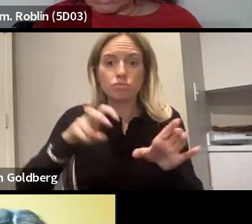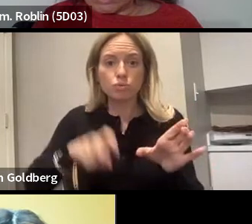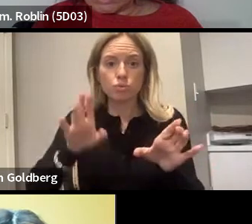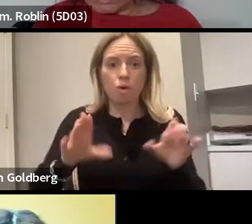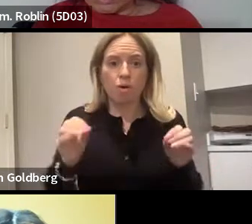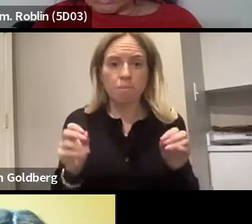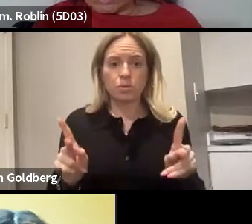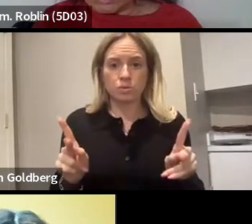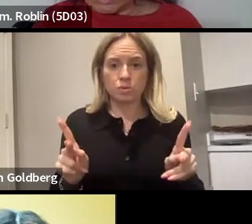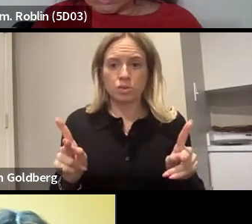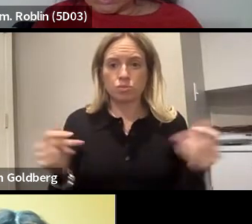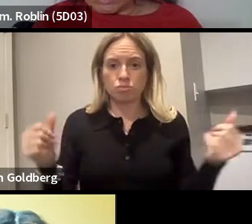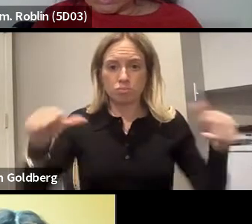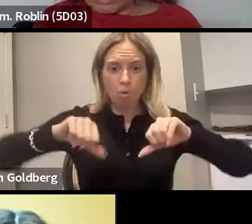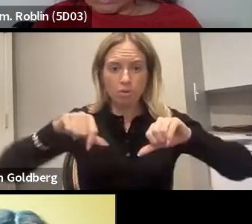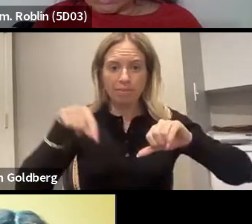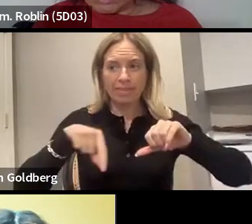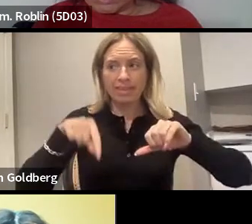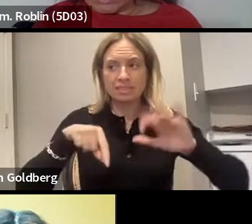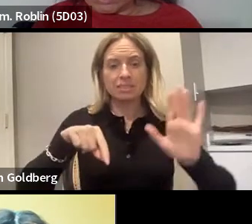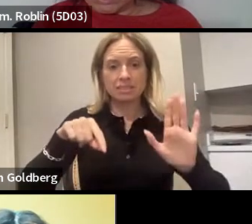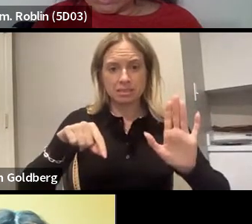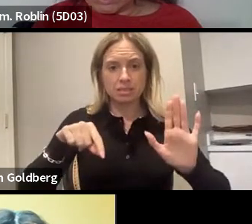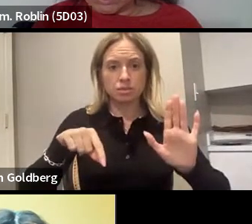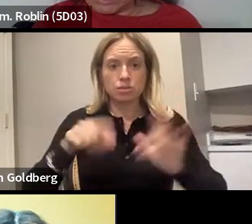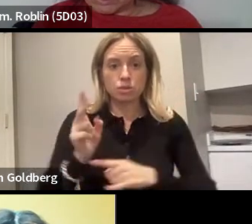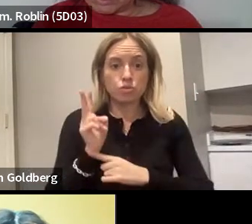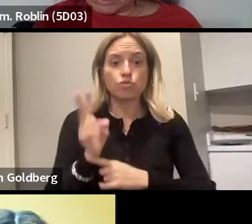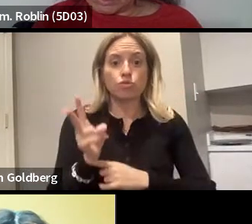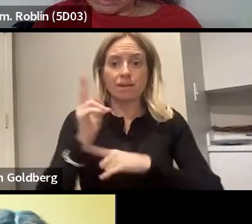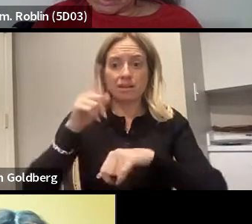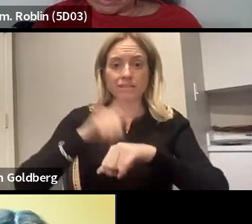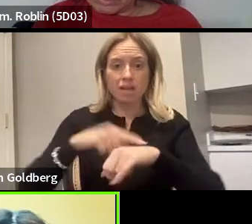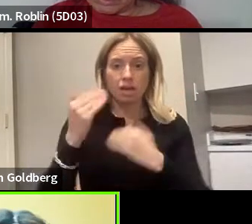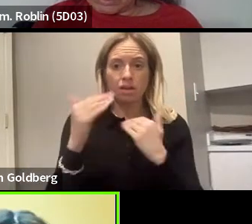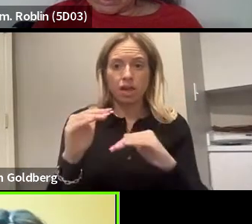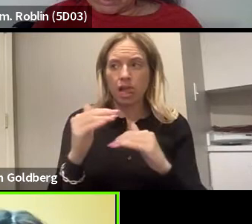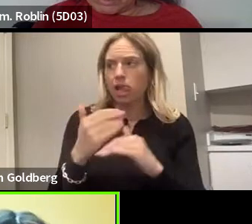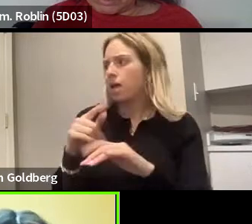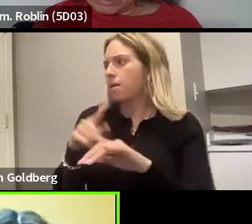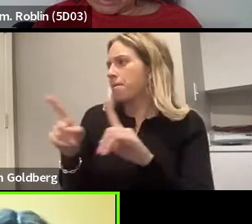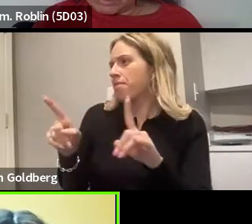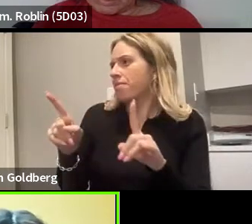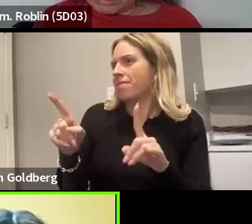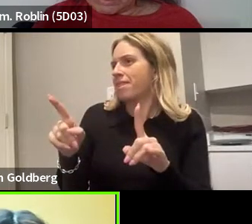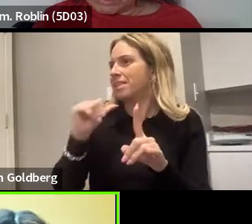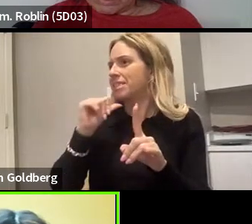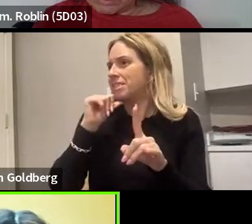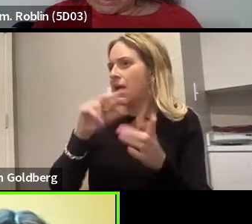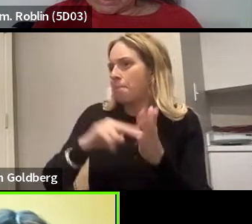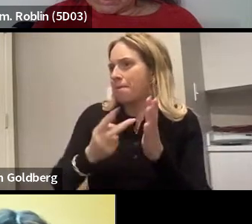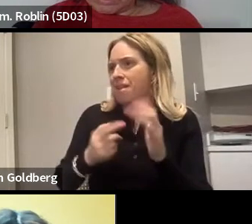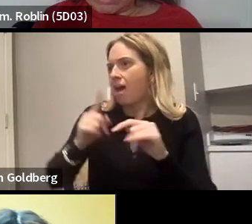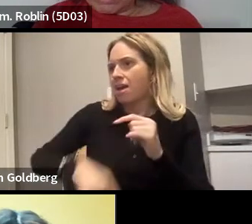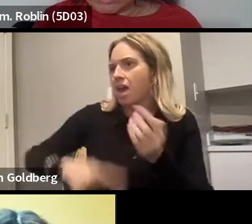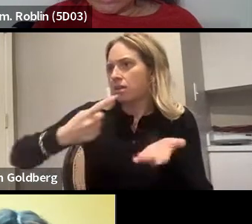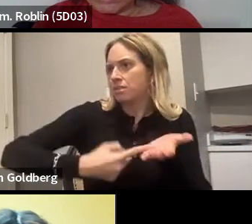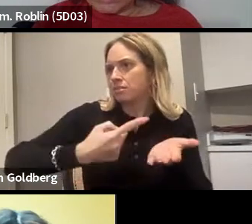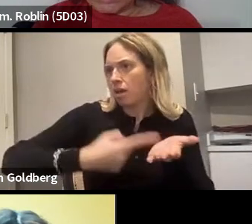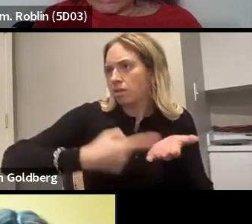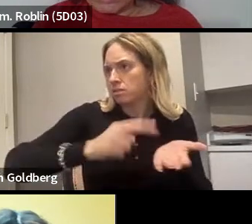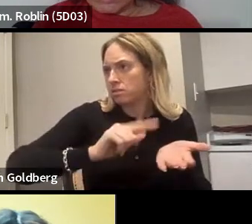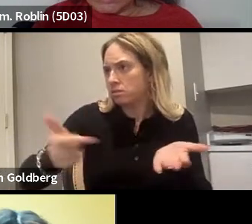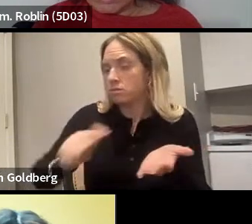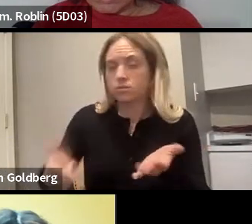to oppose this measure, and the 2 minute marks That to doesn't continue to negate speak discussion. the 2 minutes